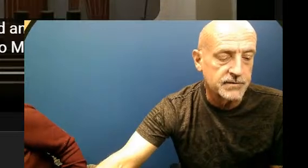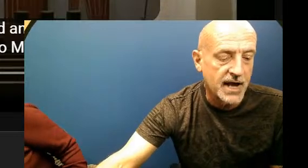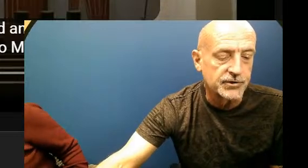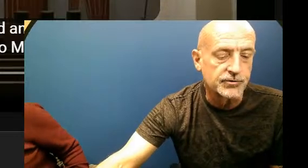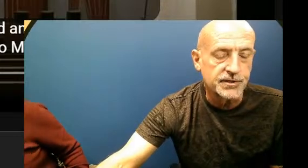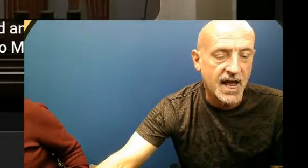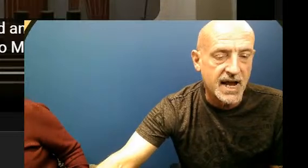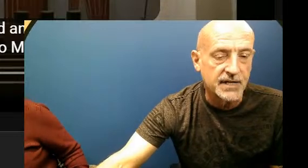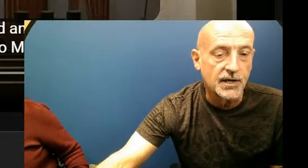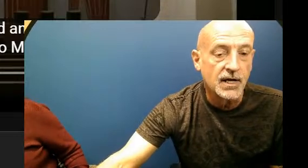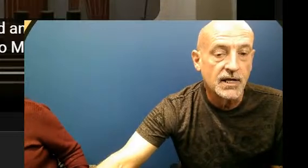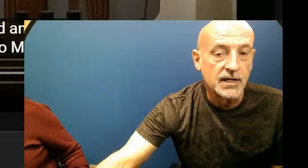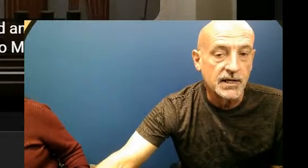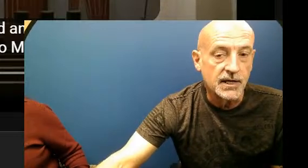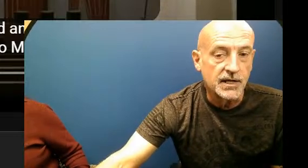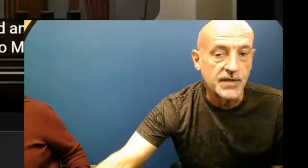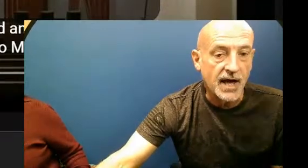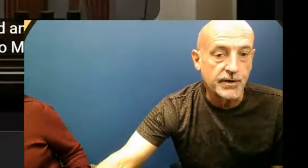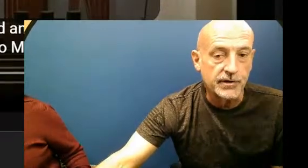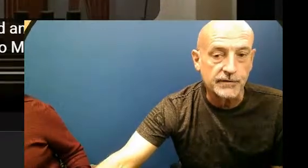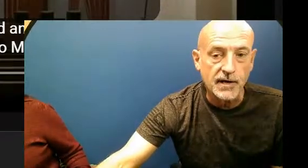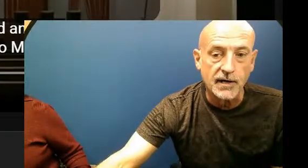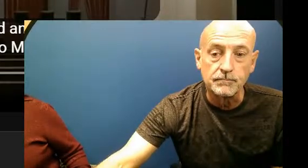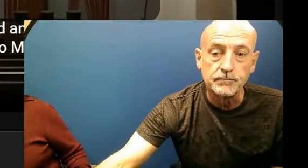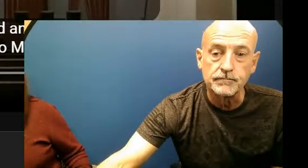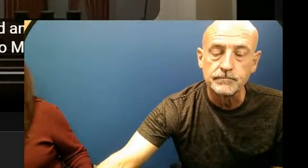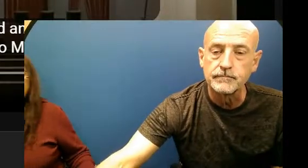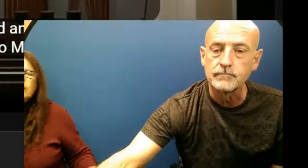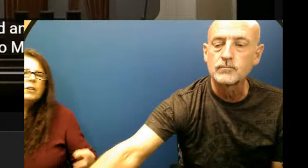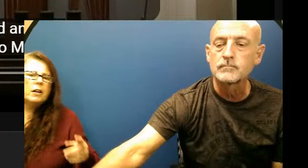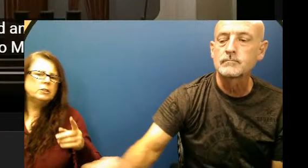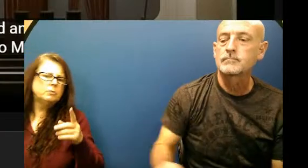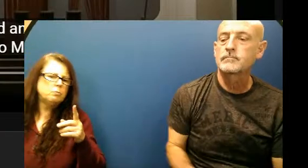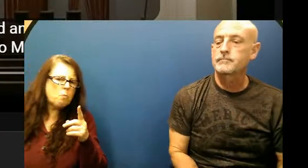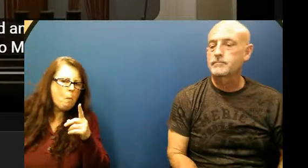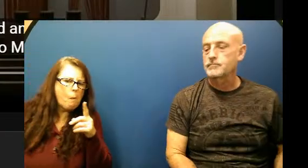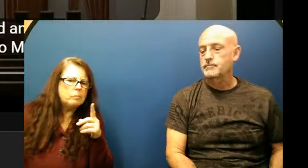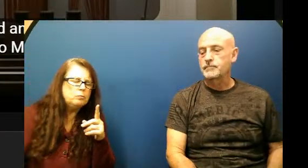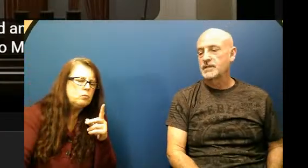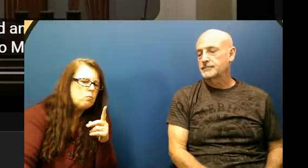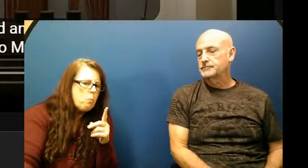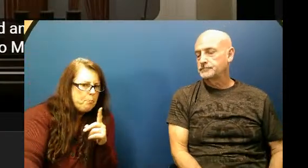government statute stand in that period of time. And part of that is,